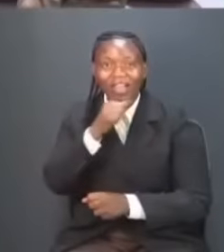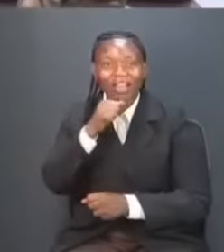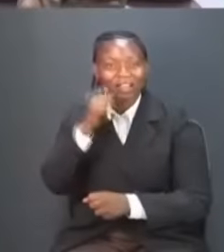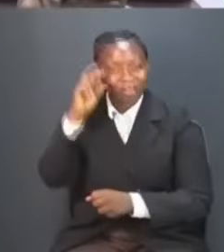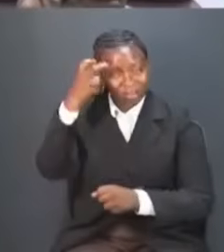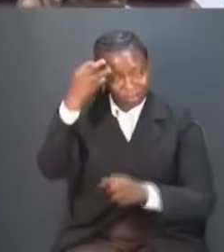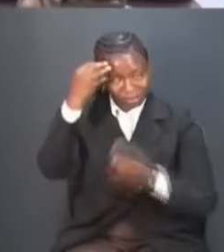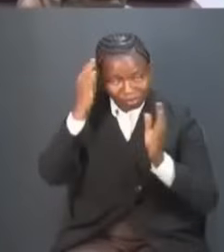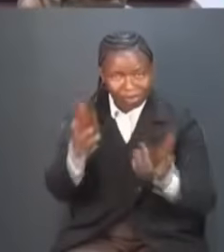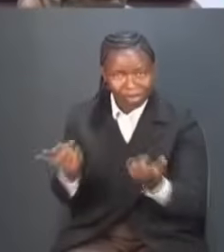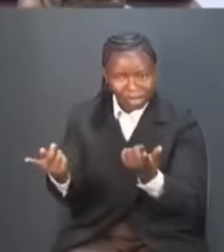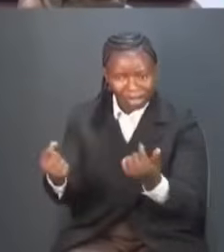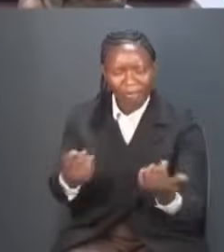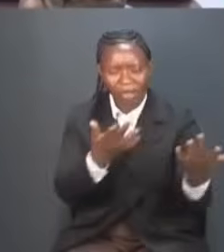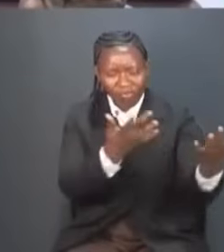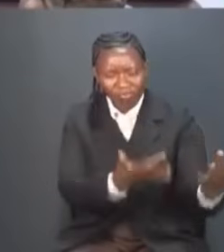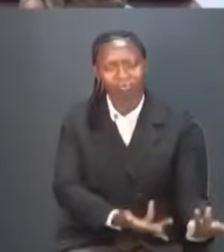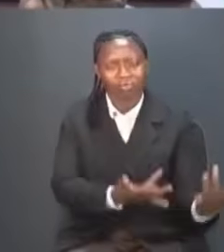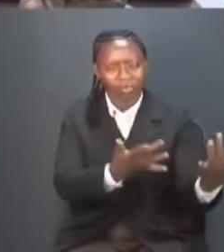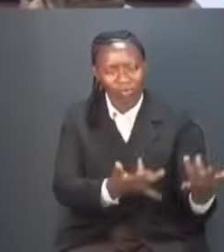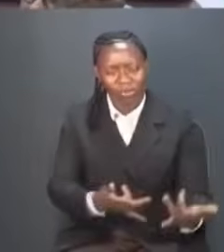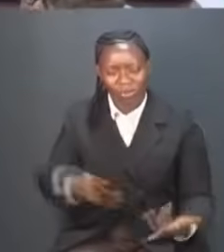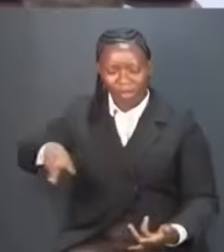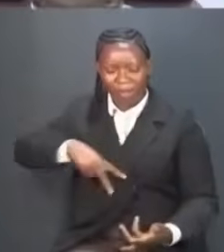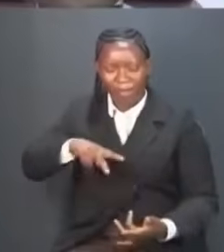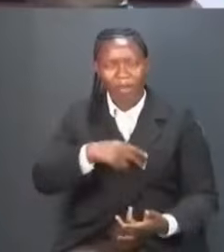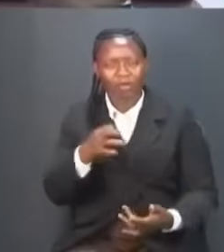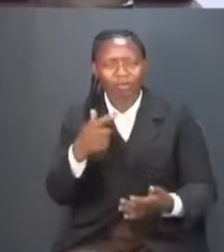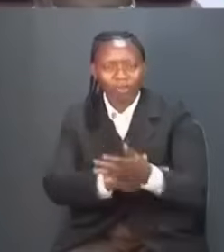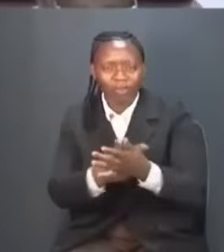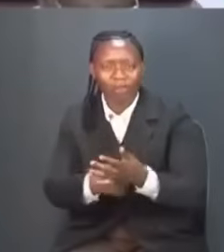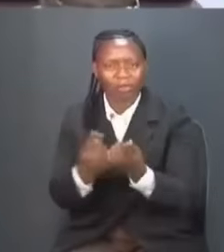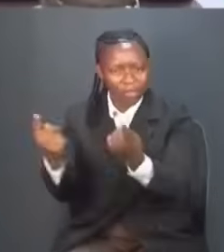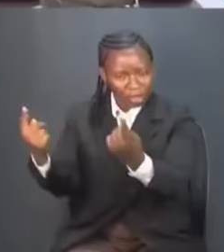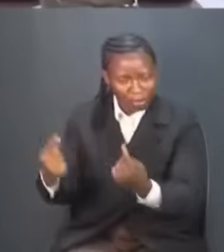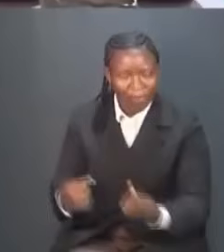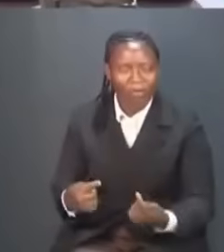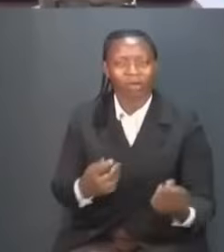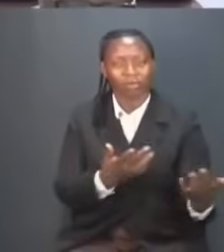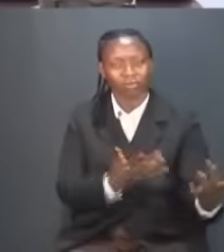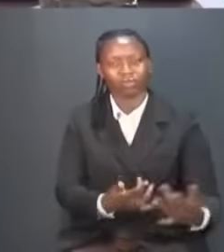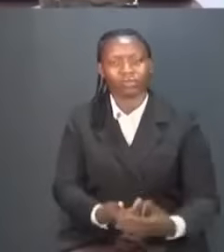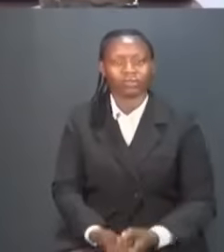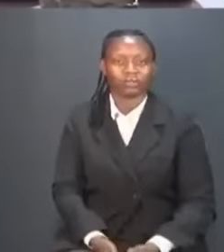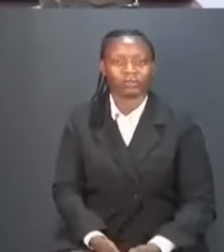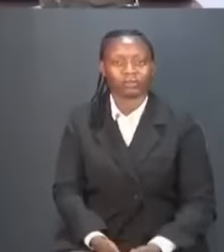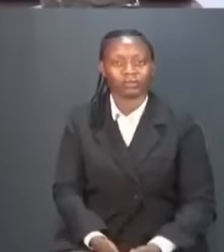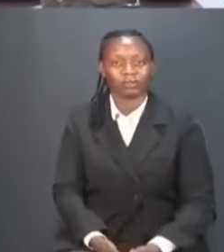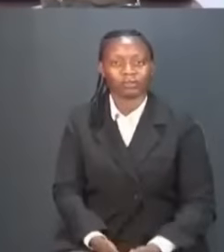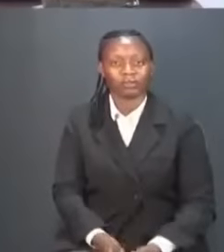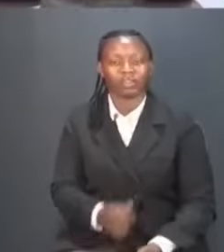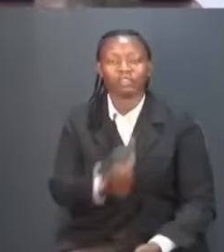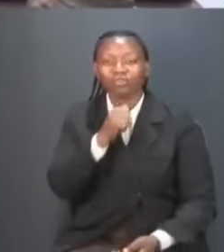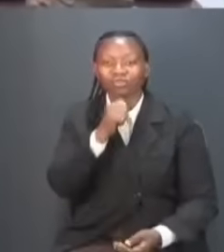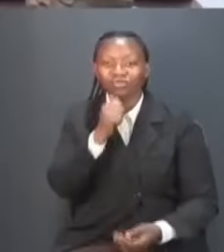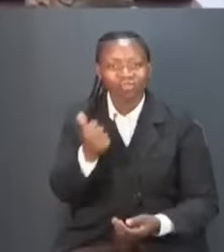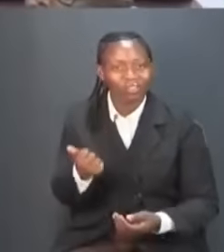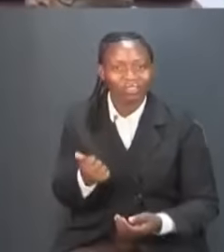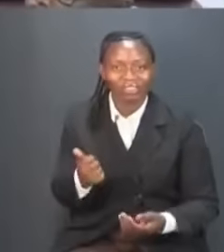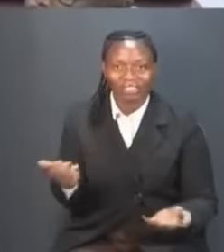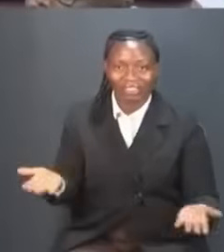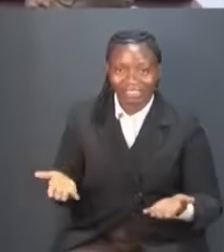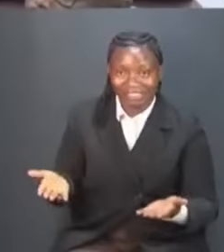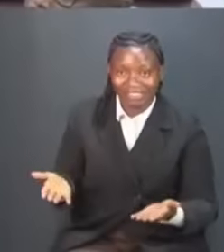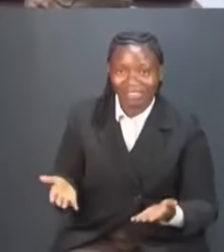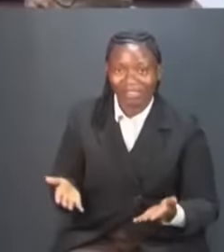ministers must come and wait. This is the Parliament of Ghana. Oh yes. Abba. So it is not the case that he's here, so we